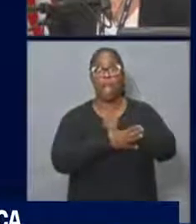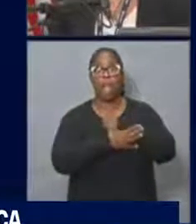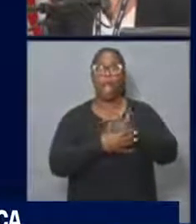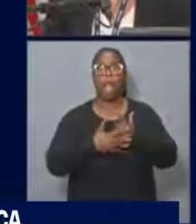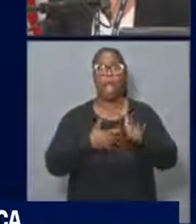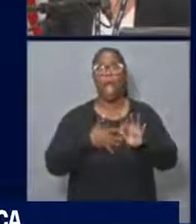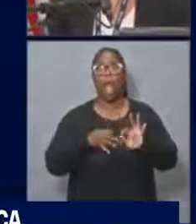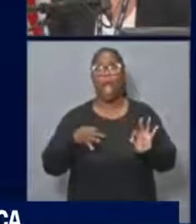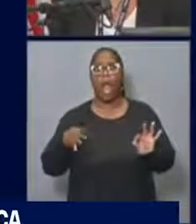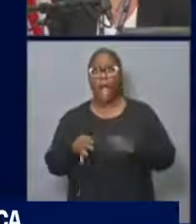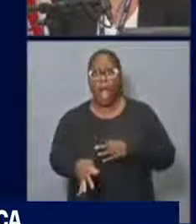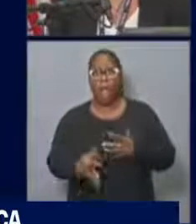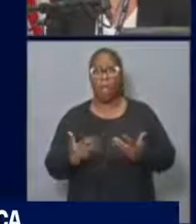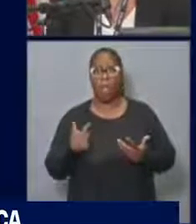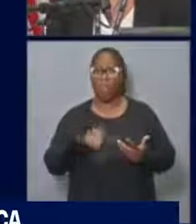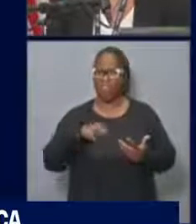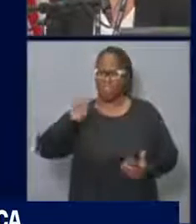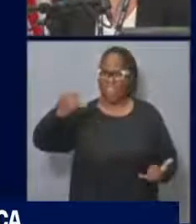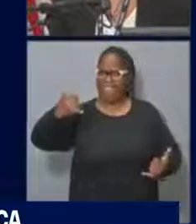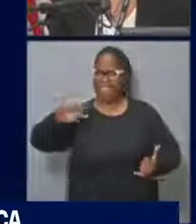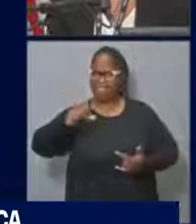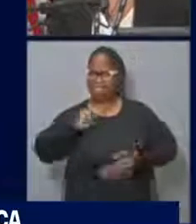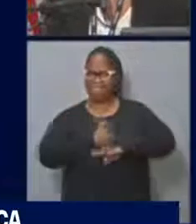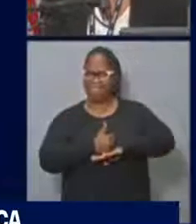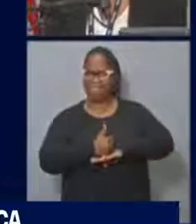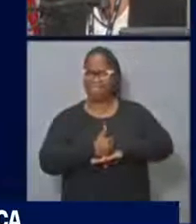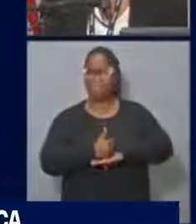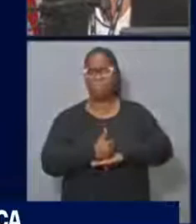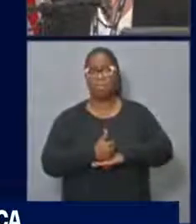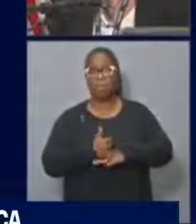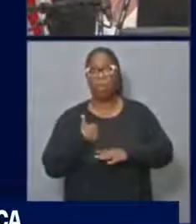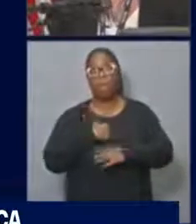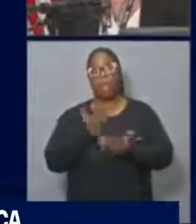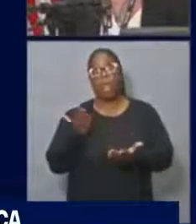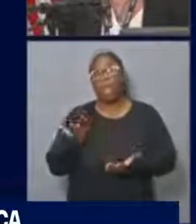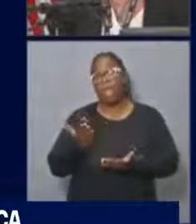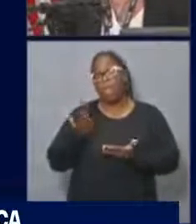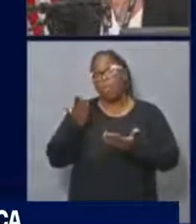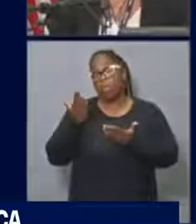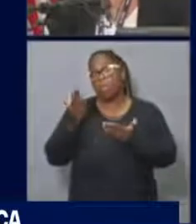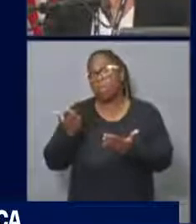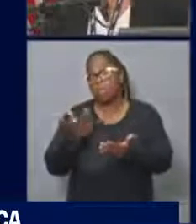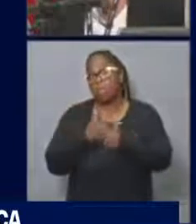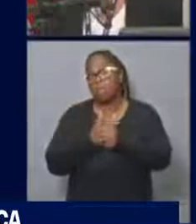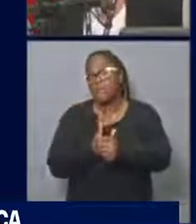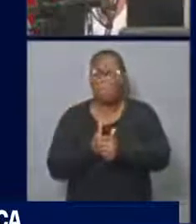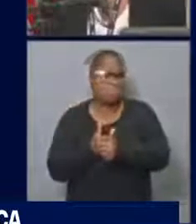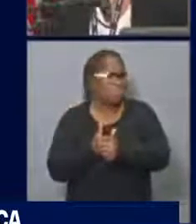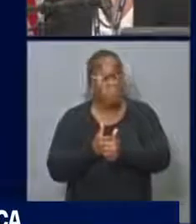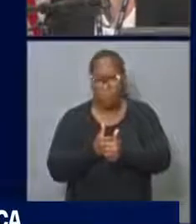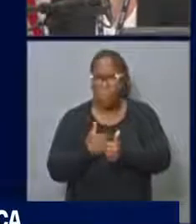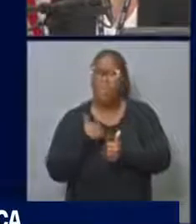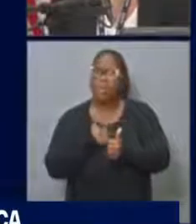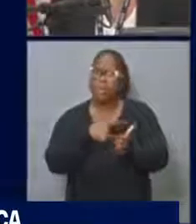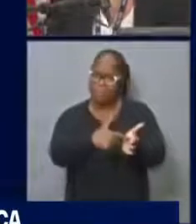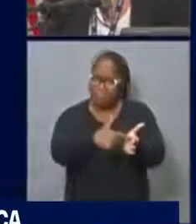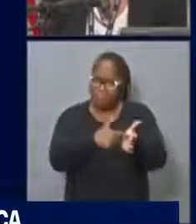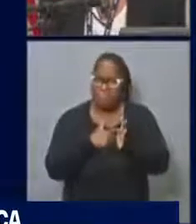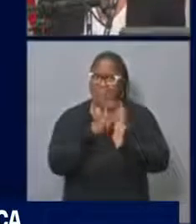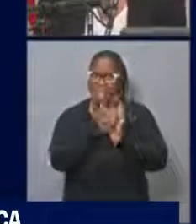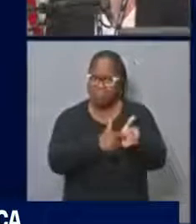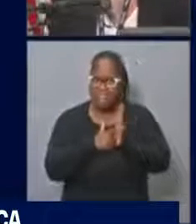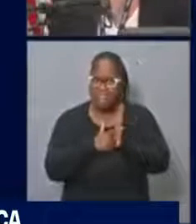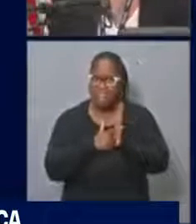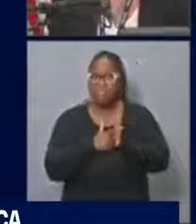are also written as legal requirements and not as recommendations. We set up a complaint line where violations can be